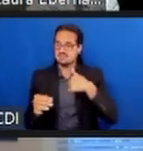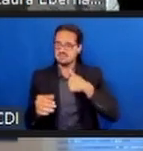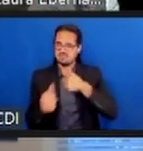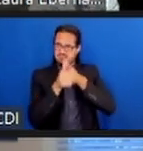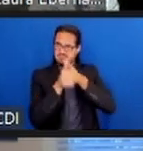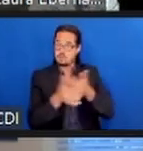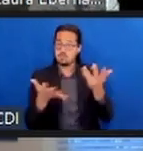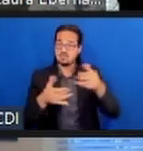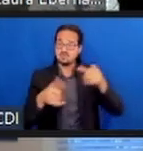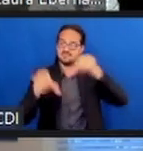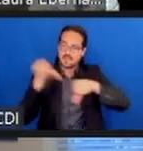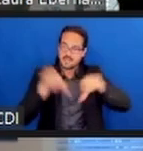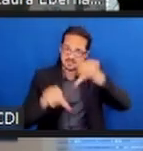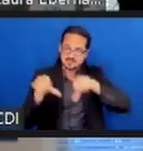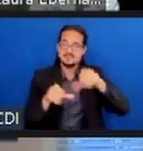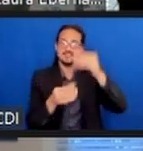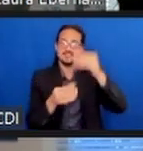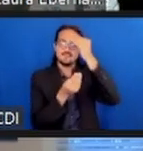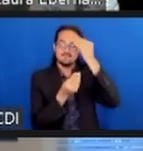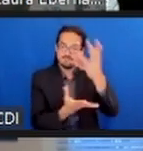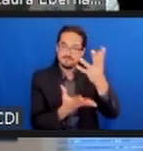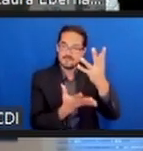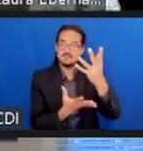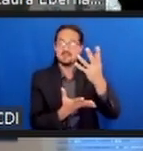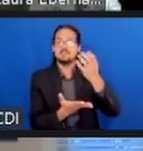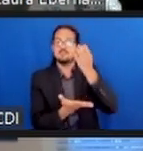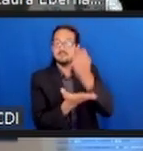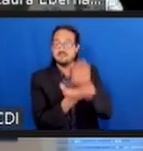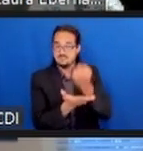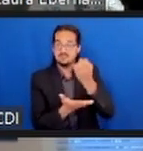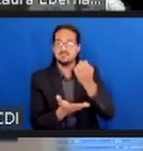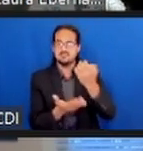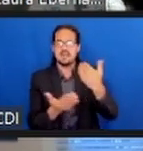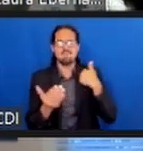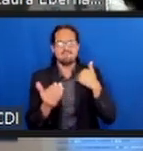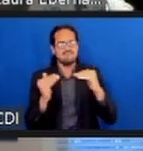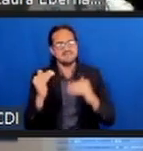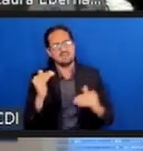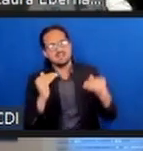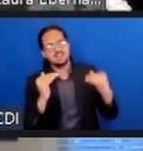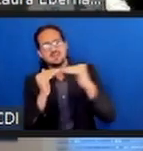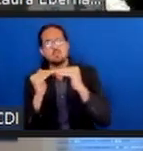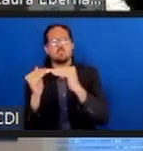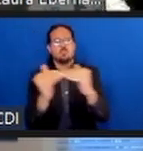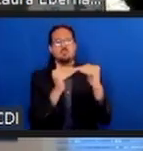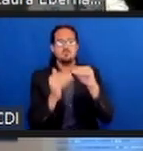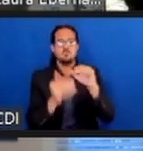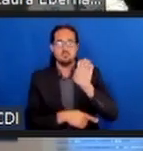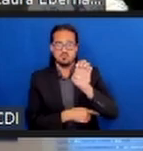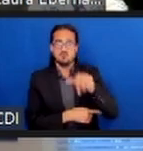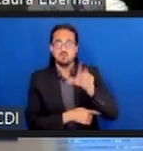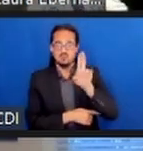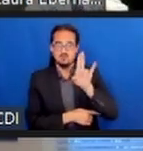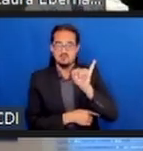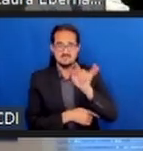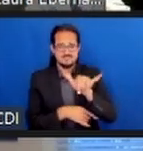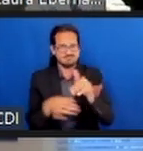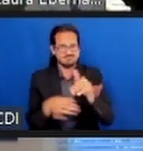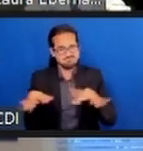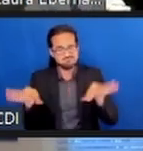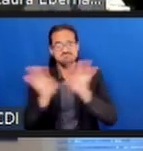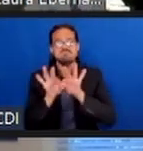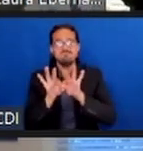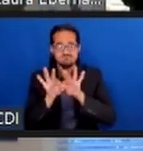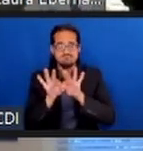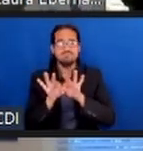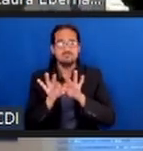every issue with an equity lens and building partnerships with our community CBOs, our business community, and our